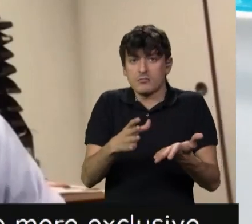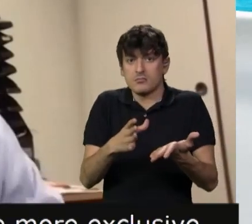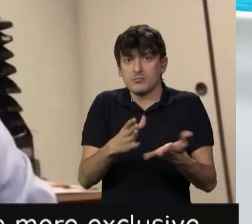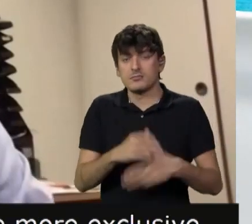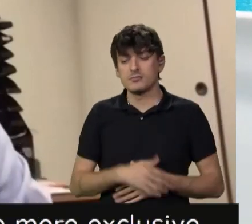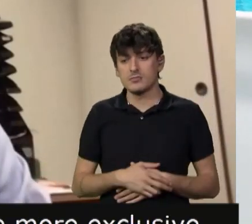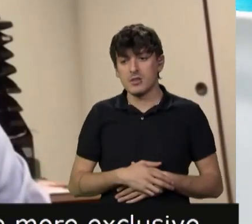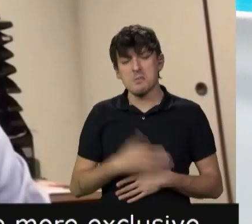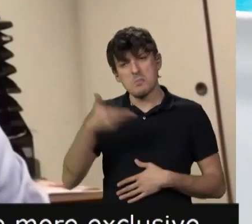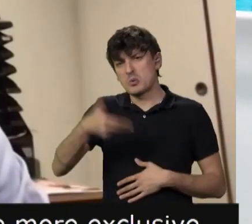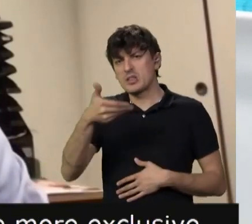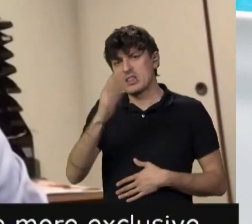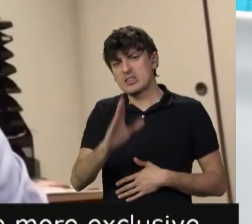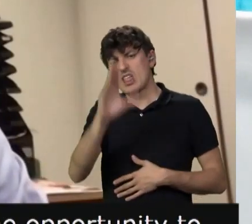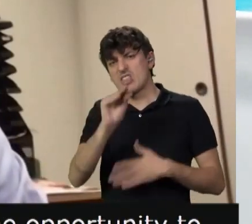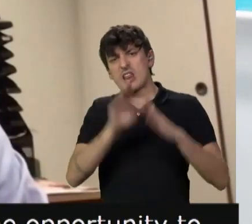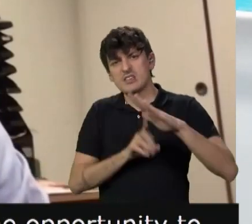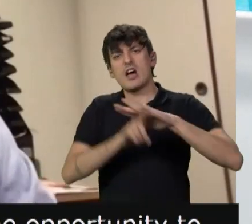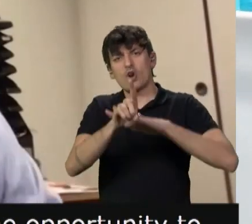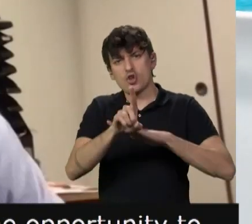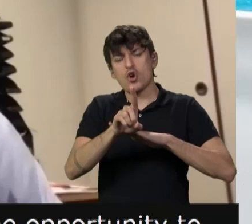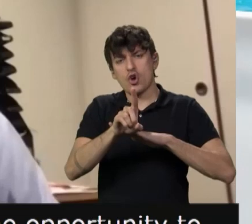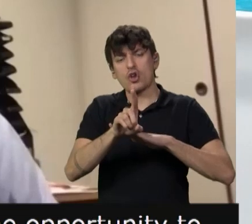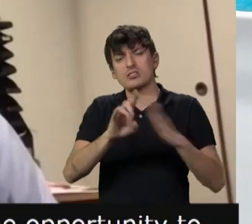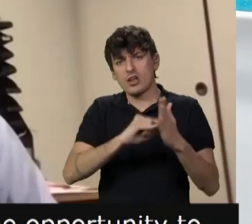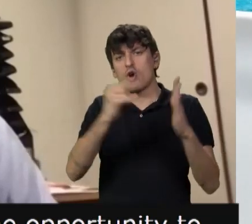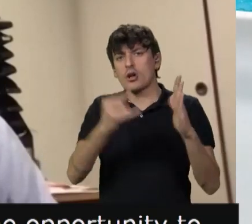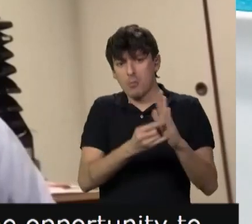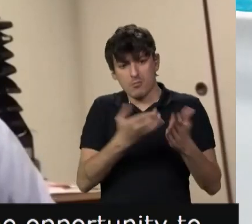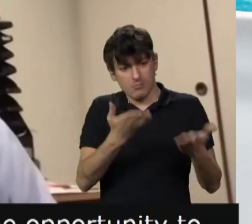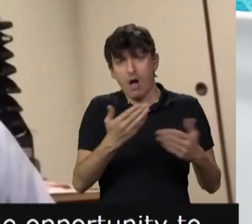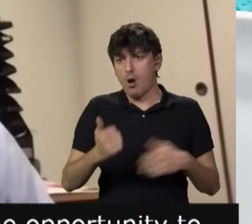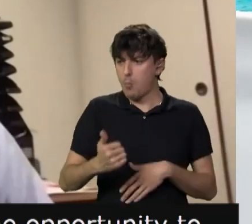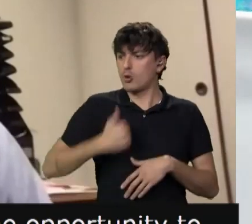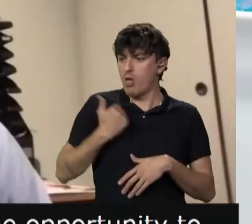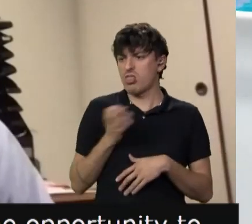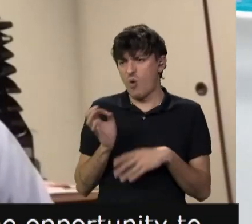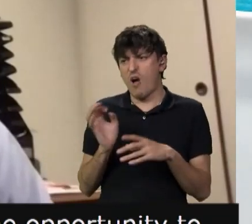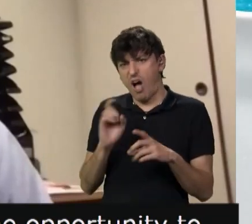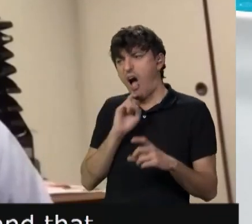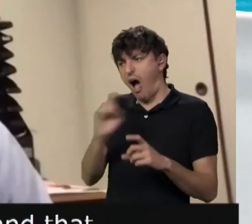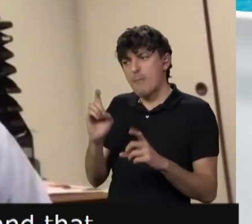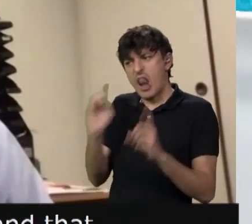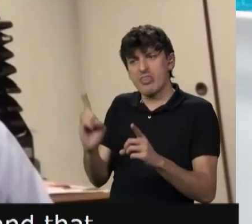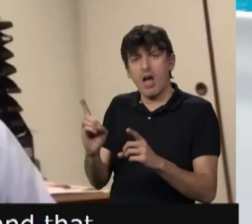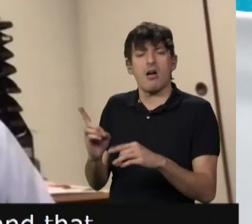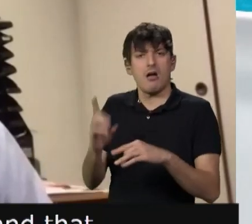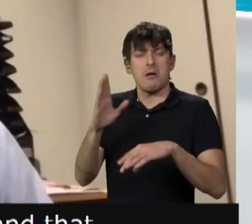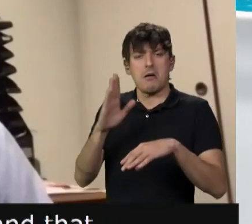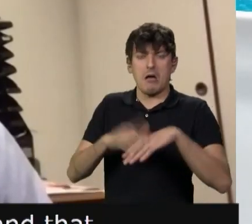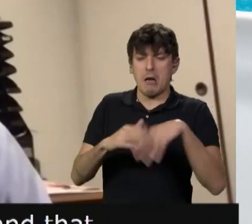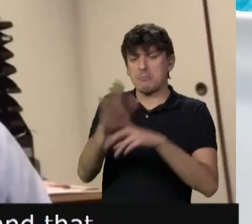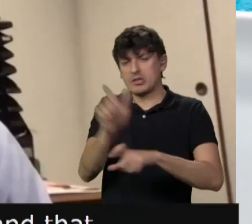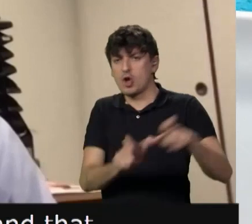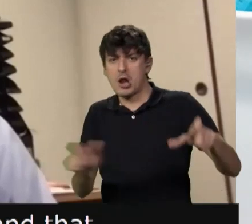lifelong learning. It's important to understand that technological advancement could be an opportunity or